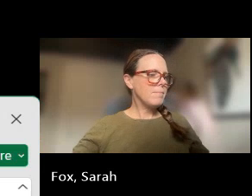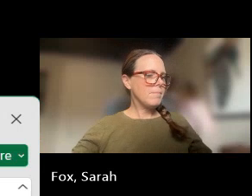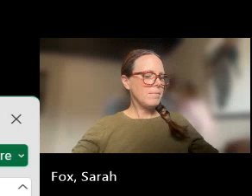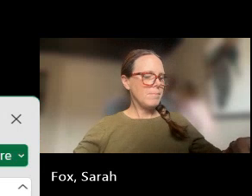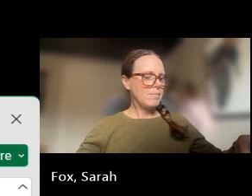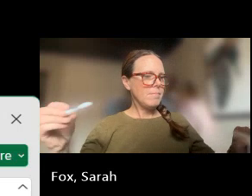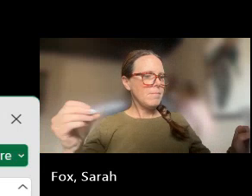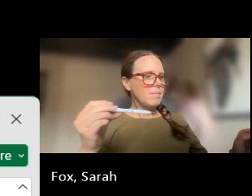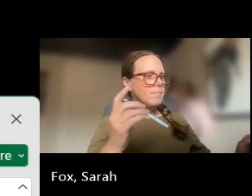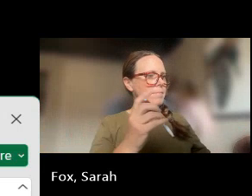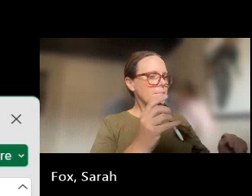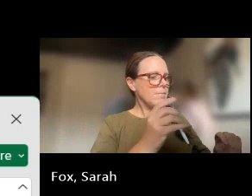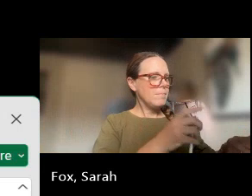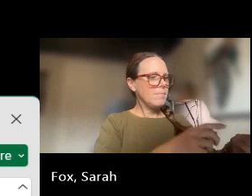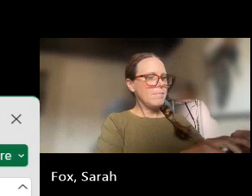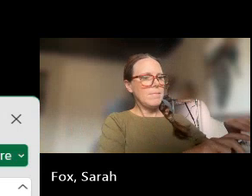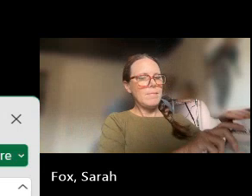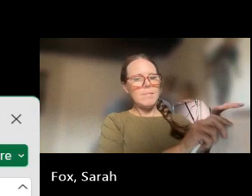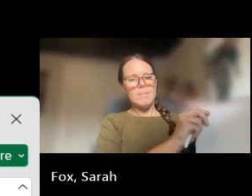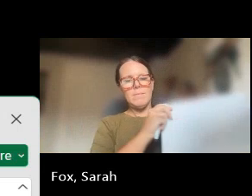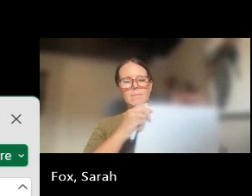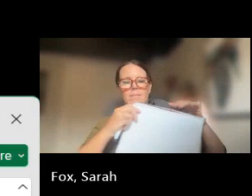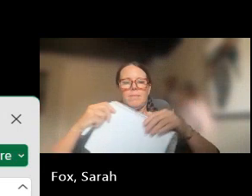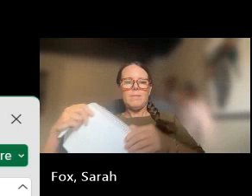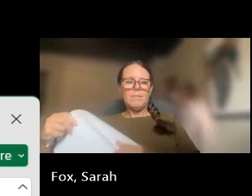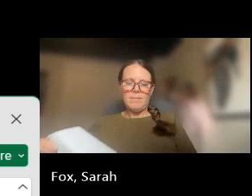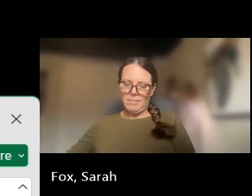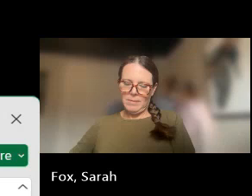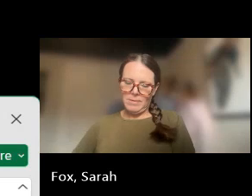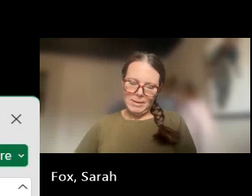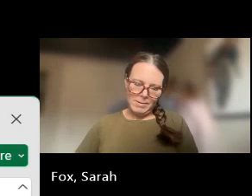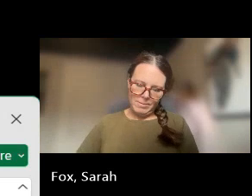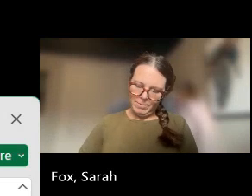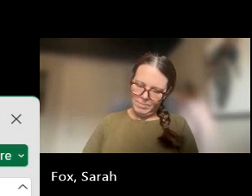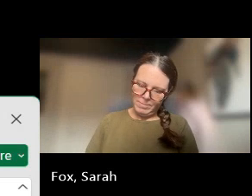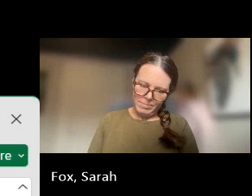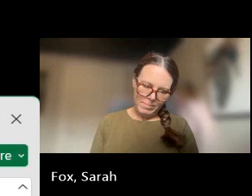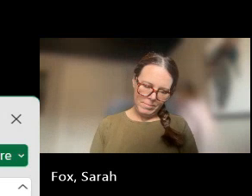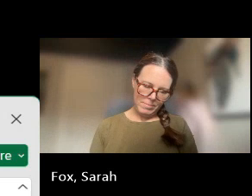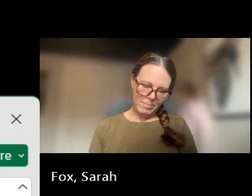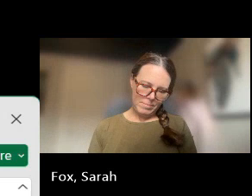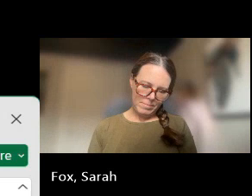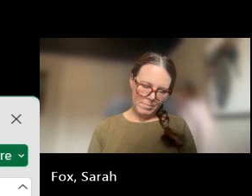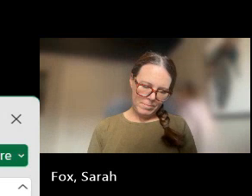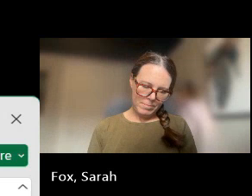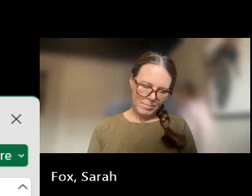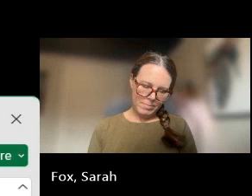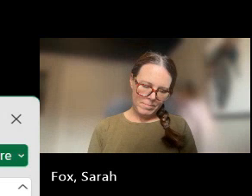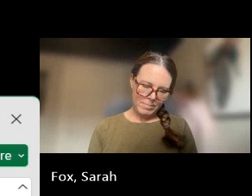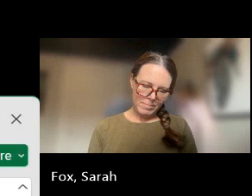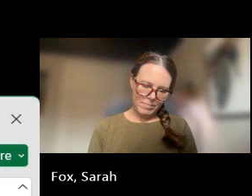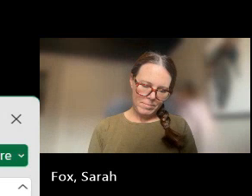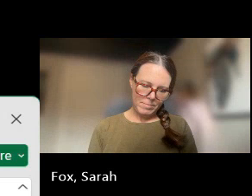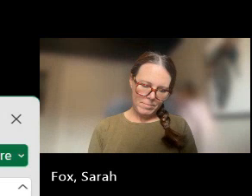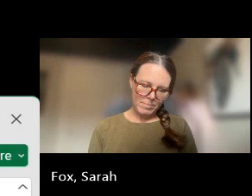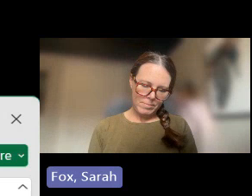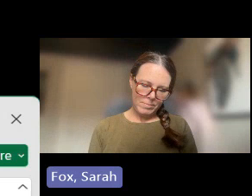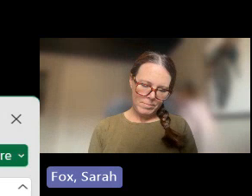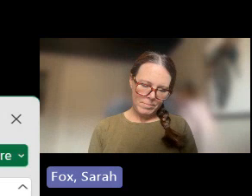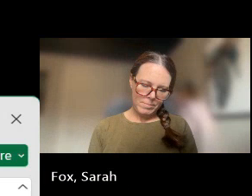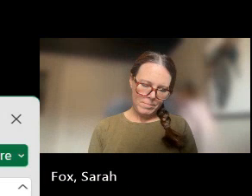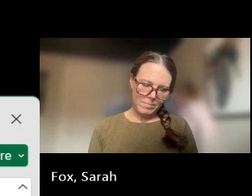$2.481 million of asks. And we will roughly have, when we get to the